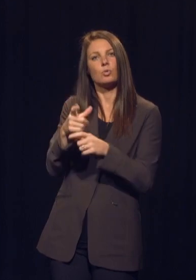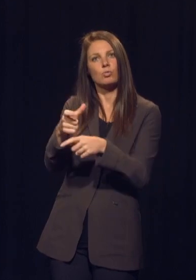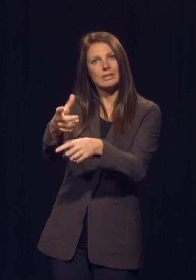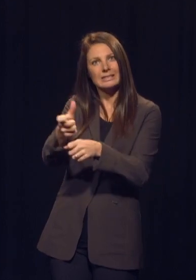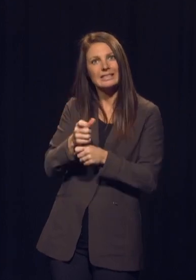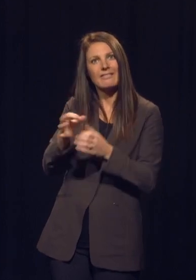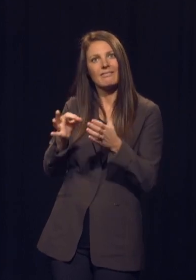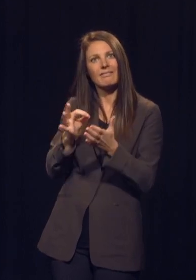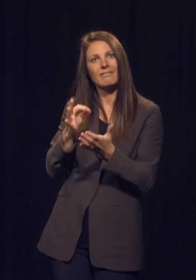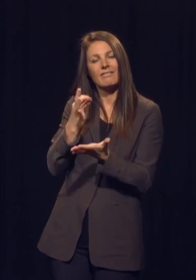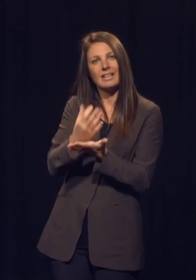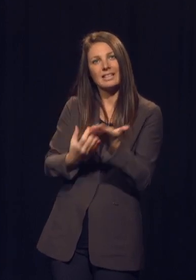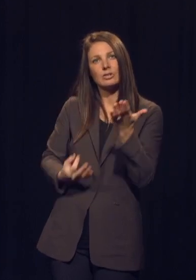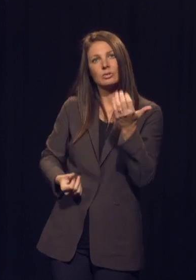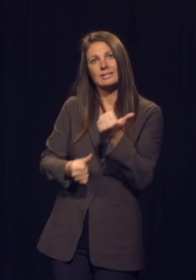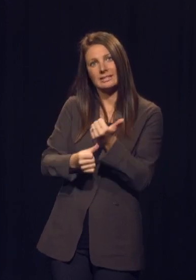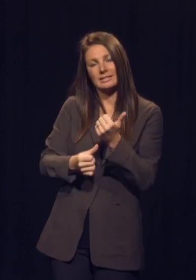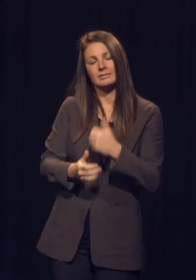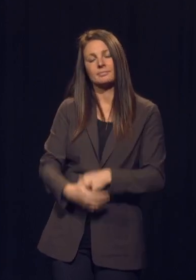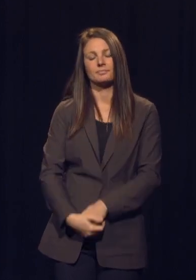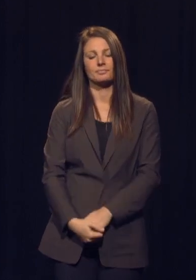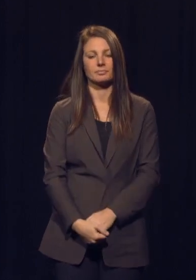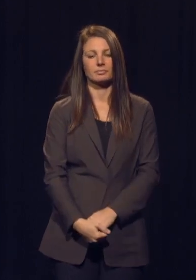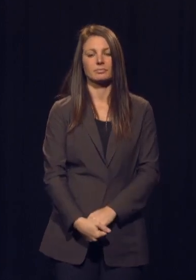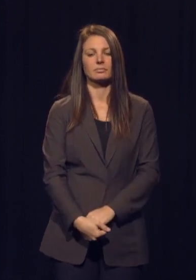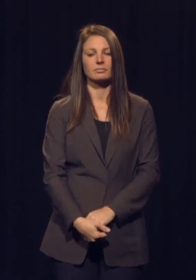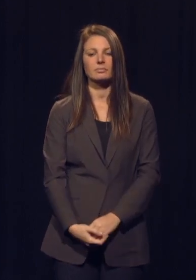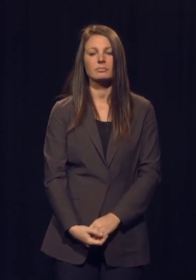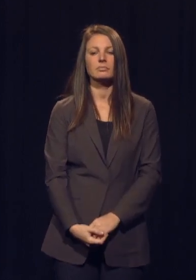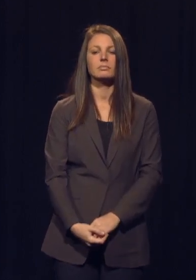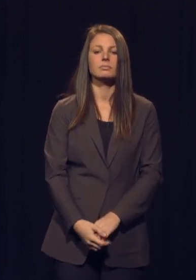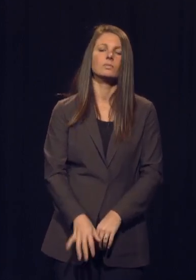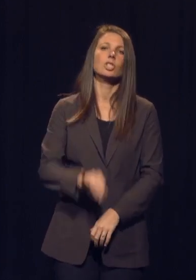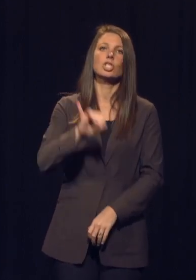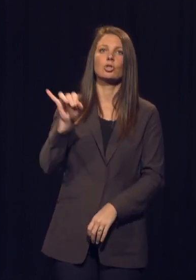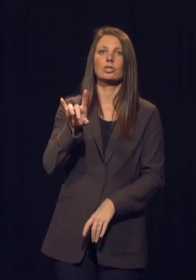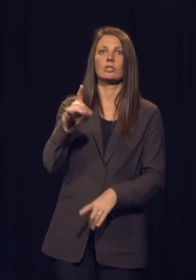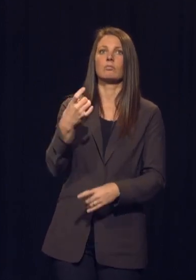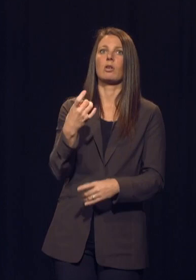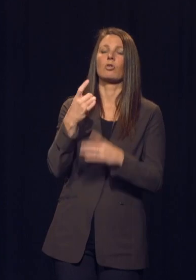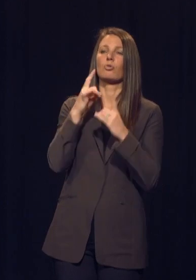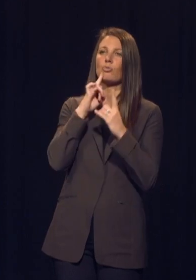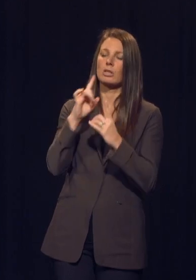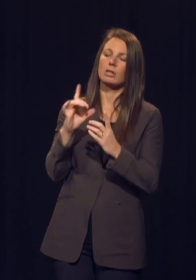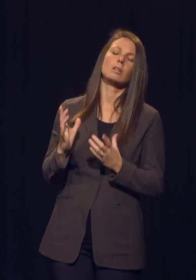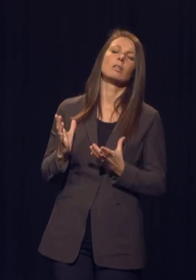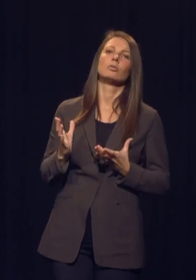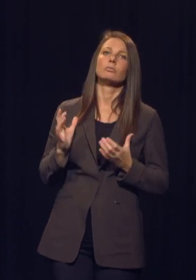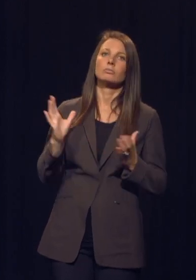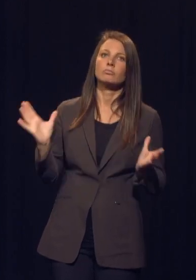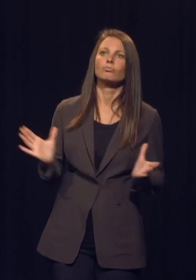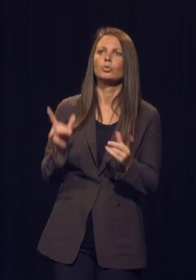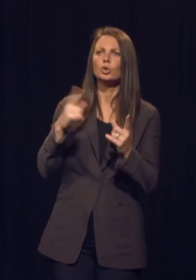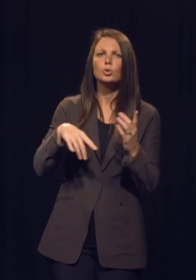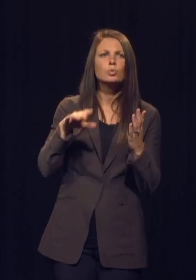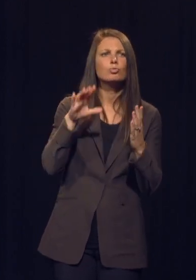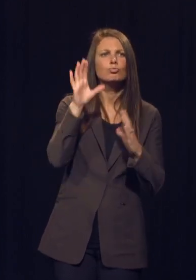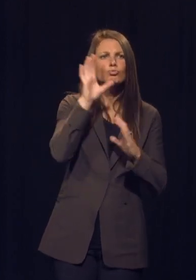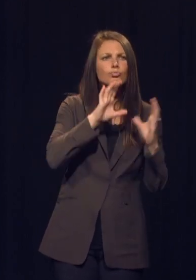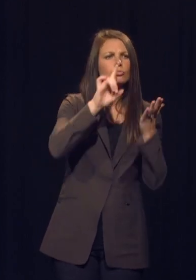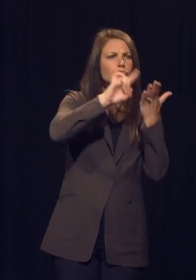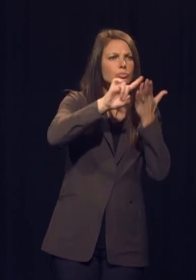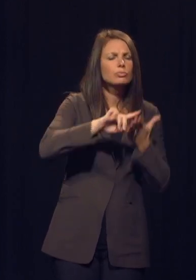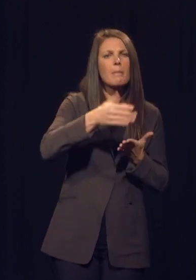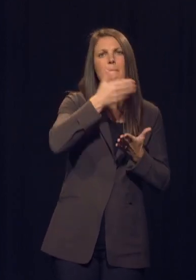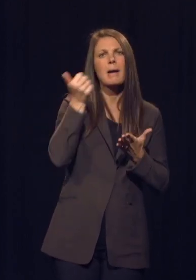the financial assistance. The insurance department in Pennie strongly recommend Pennsylvanians shop around for the best plan